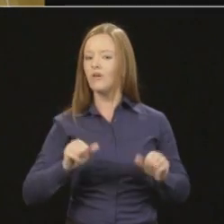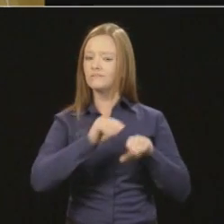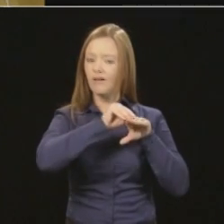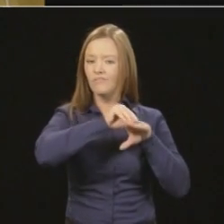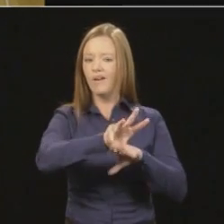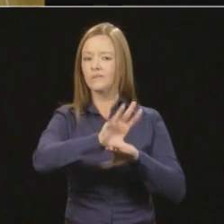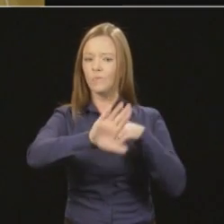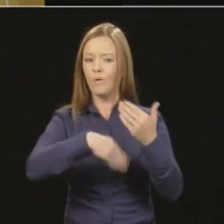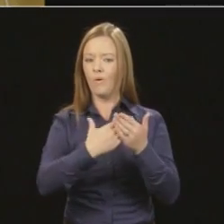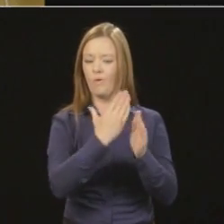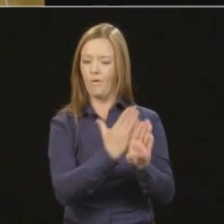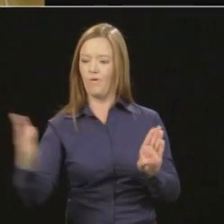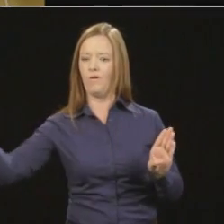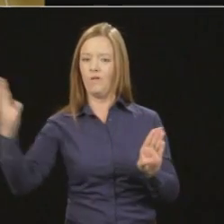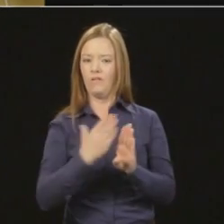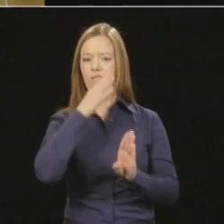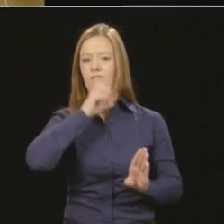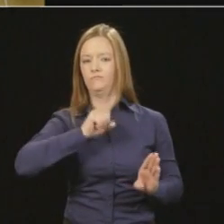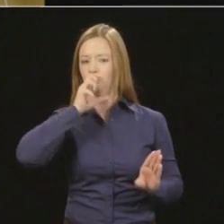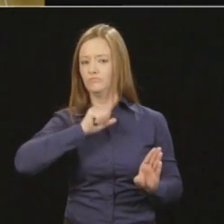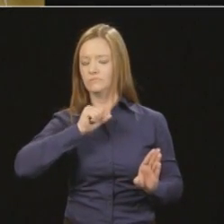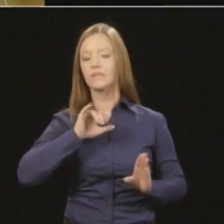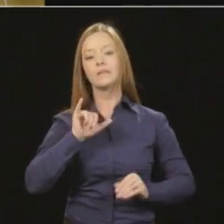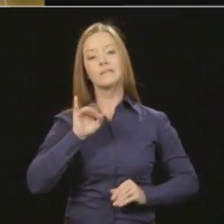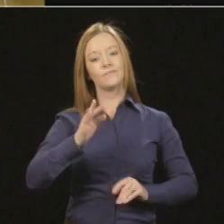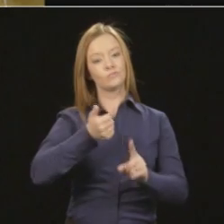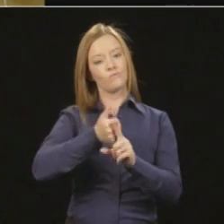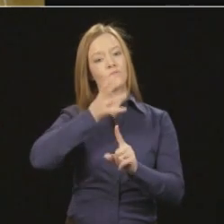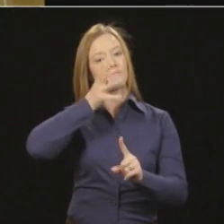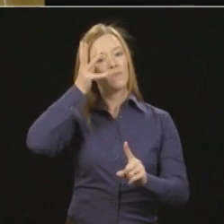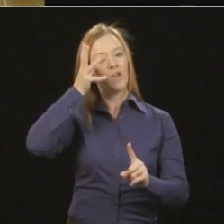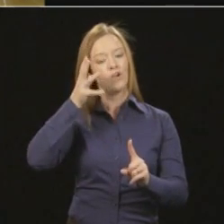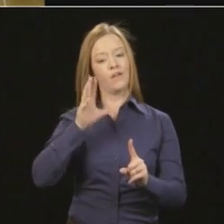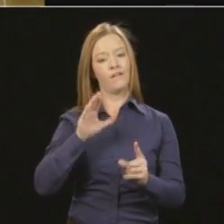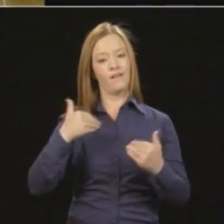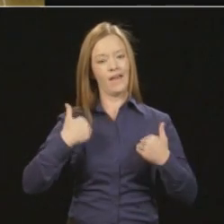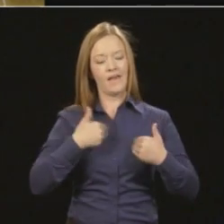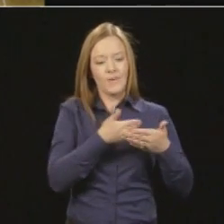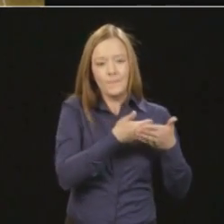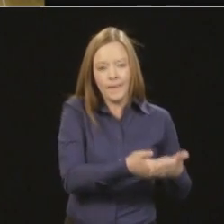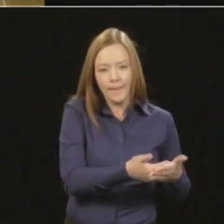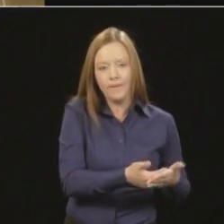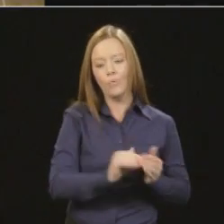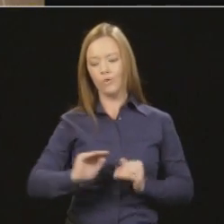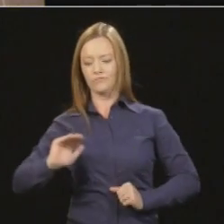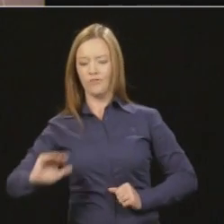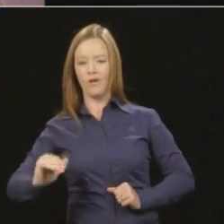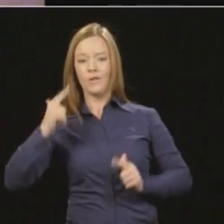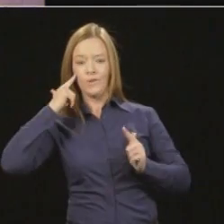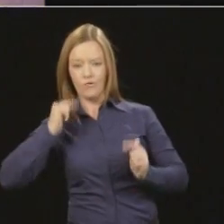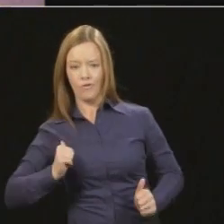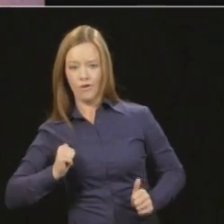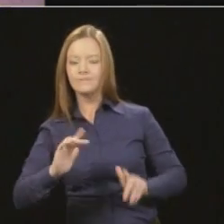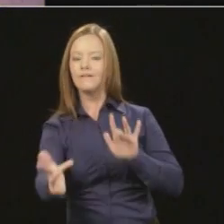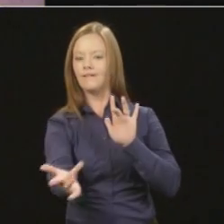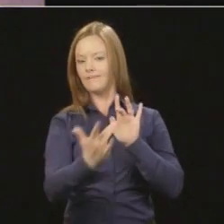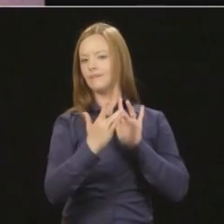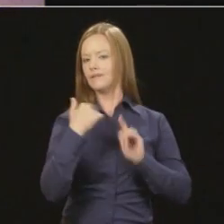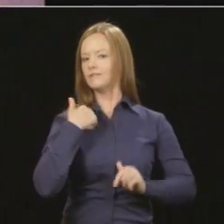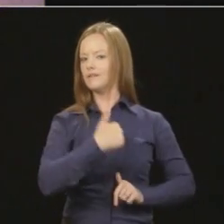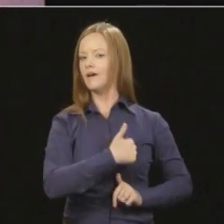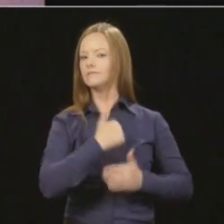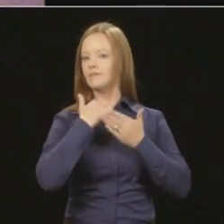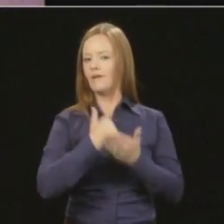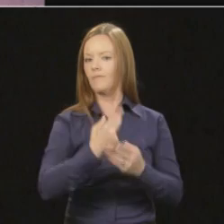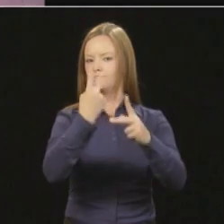or a child with hearing loss, please contact us so we can make sure you are getting the services you need. So, if you think you